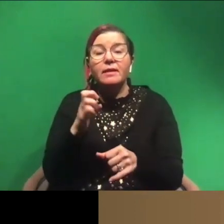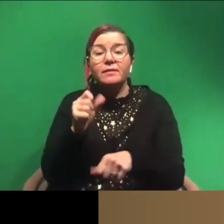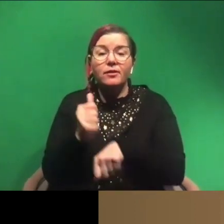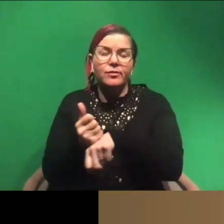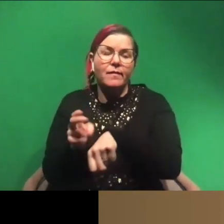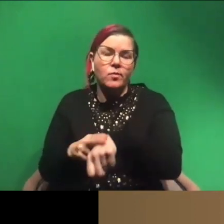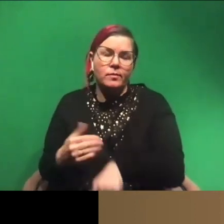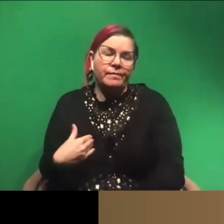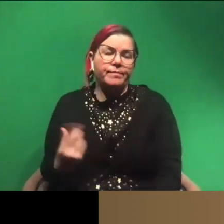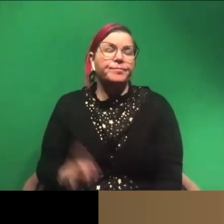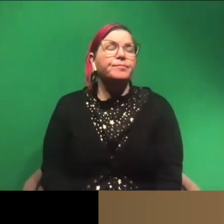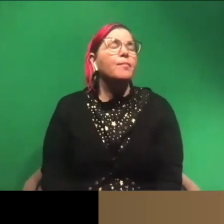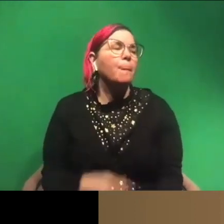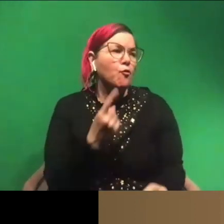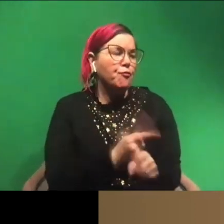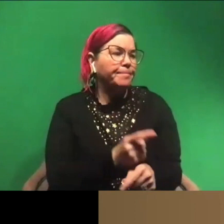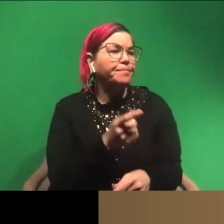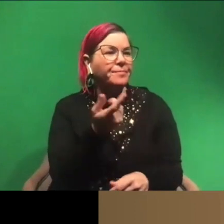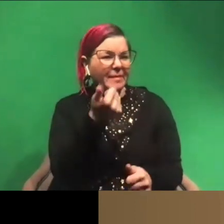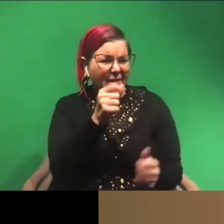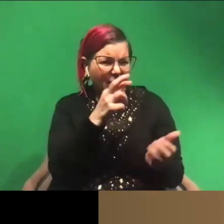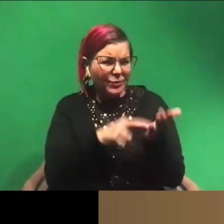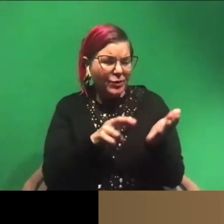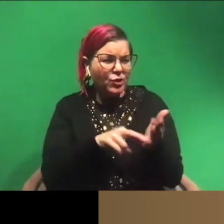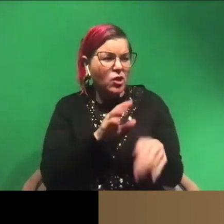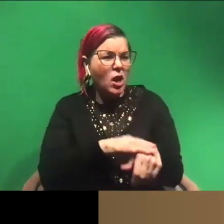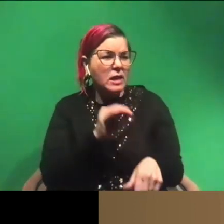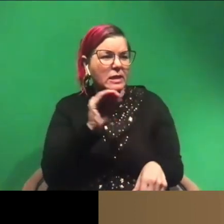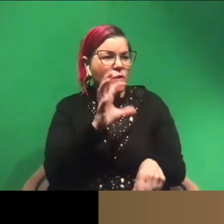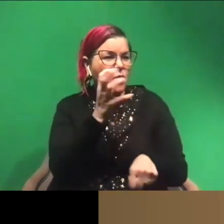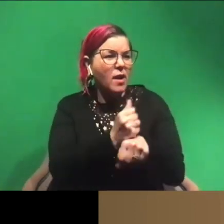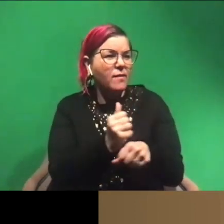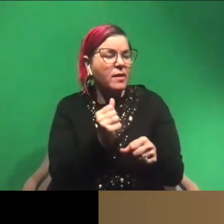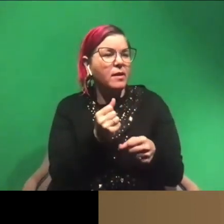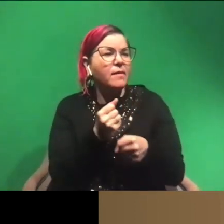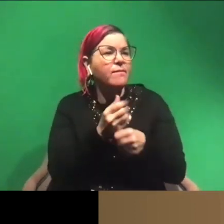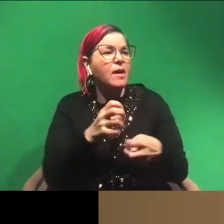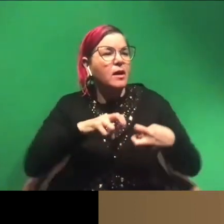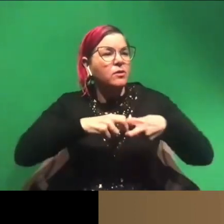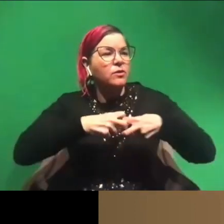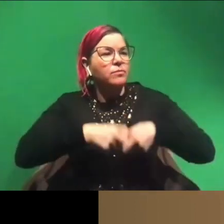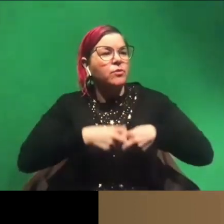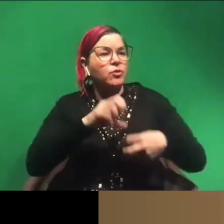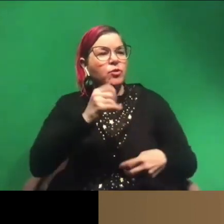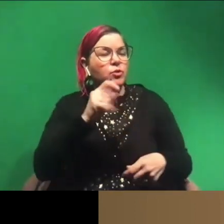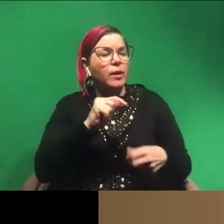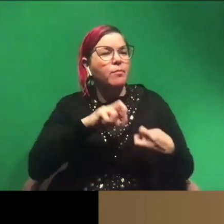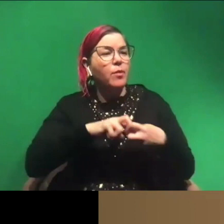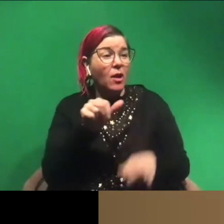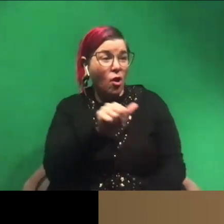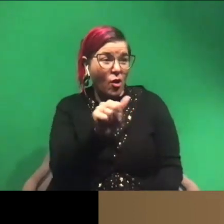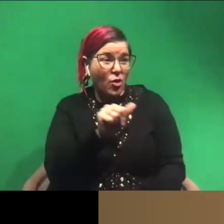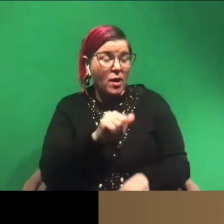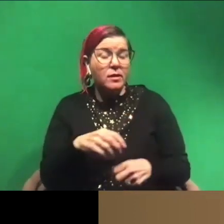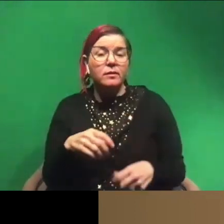Right. Is there any research on how zero gravity affects joint issues like arthritis? Oh, that's a great question. There